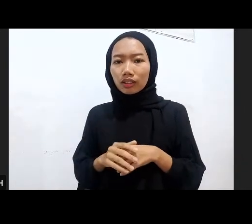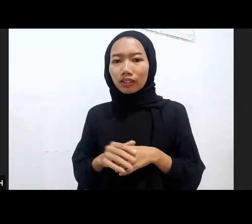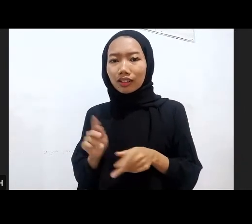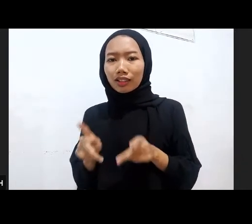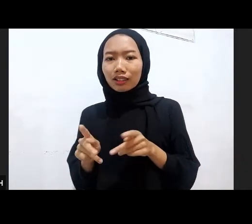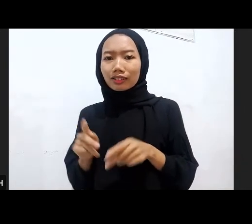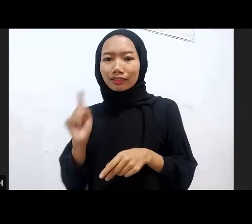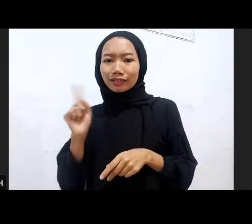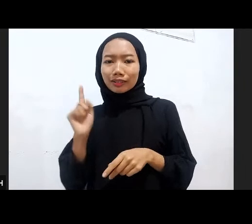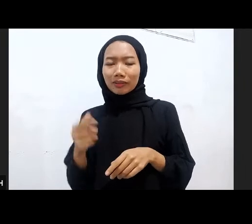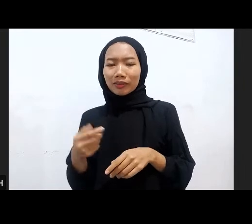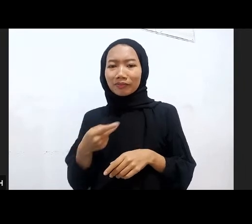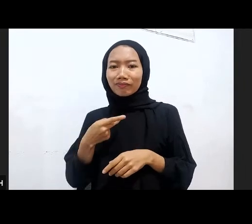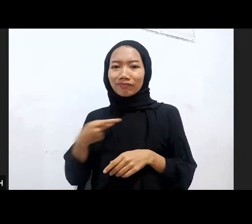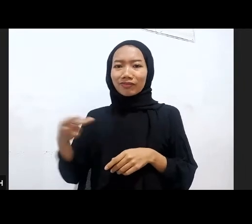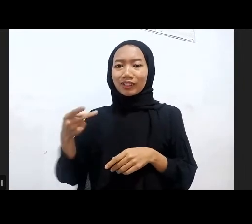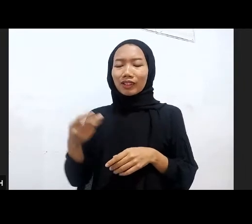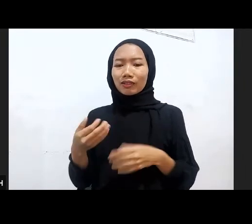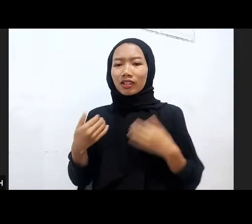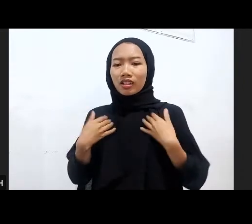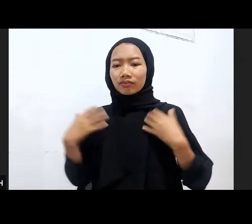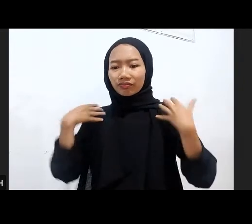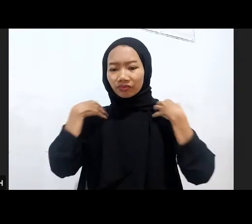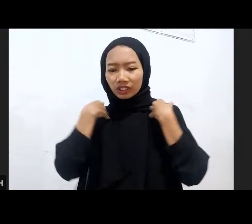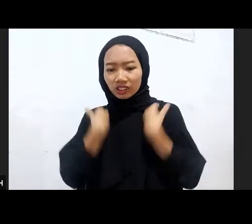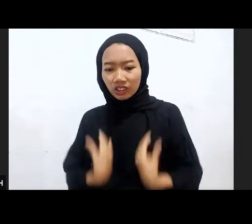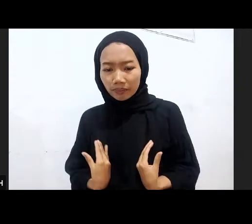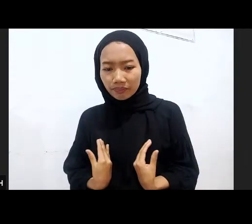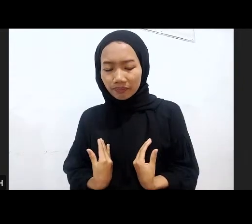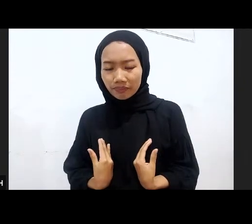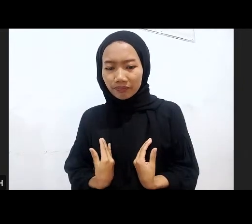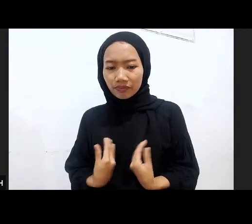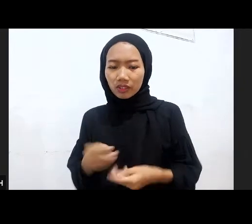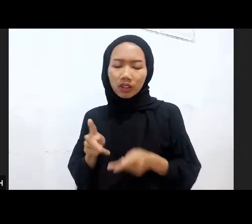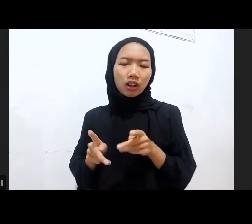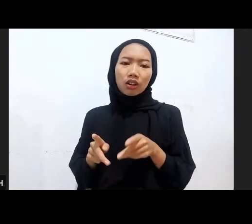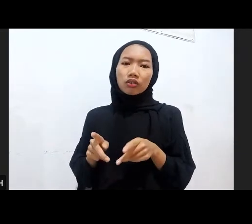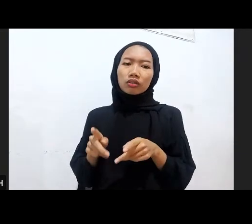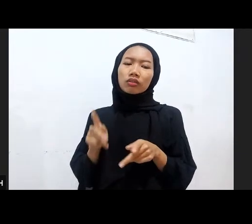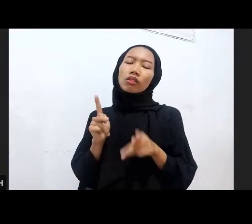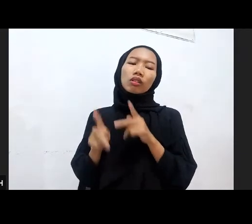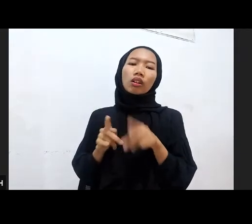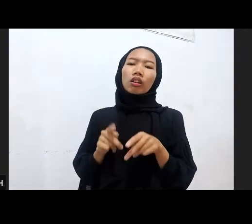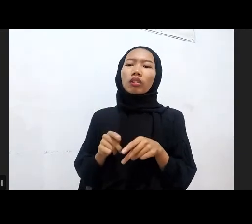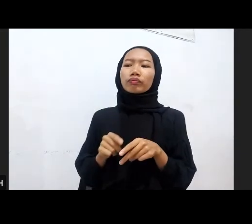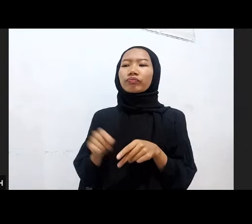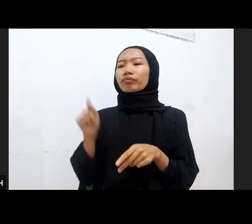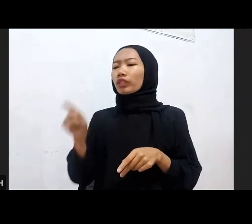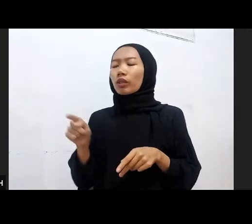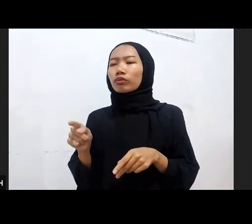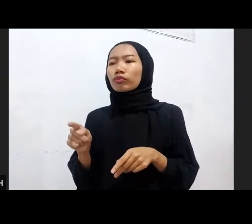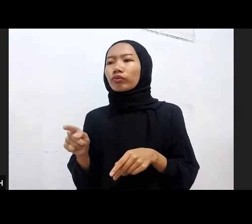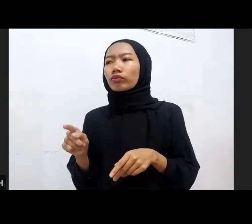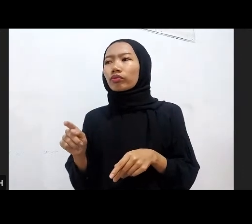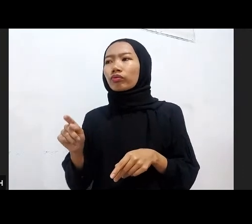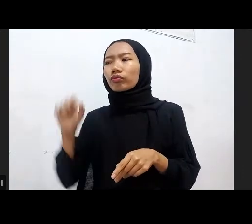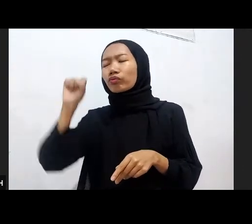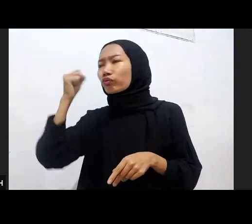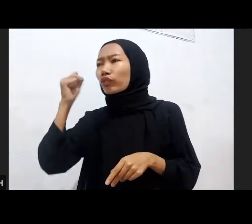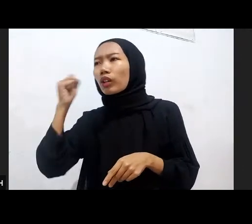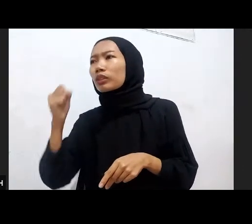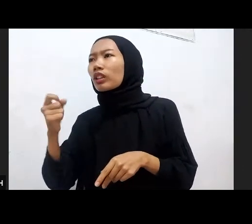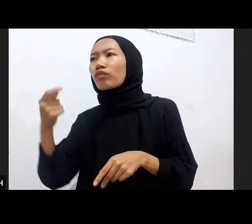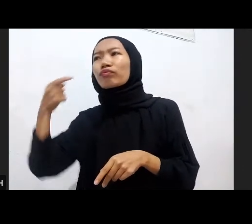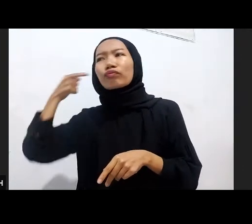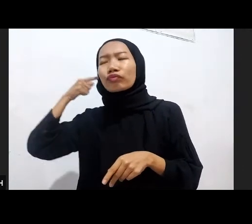thinks that if we can't walk, or if we can't talk, or if we can't hear, that we lead miserable lives.